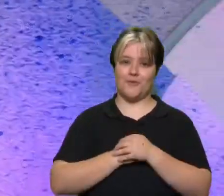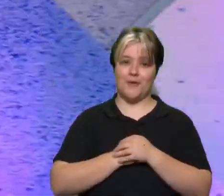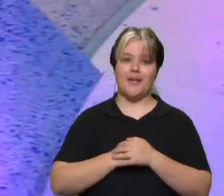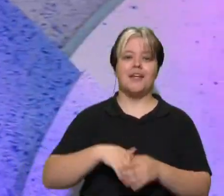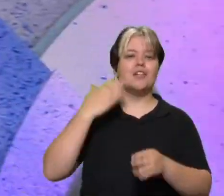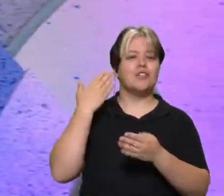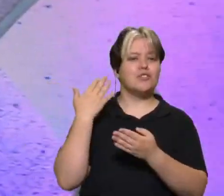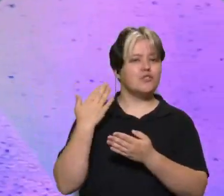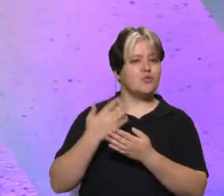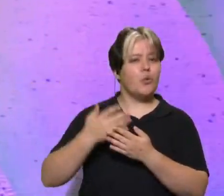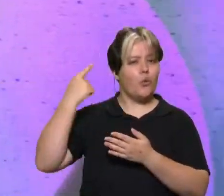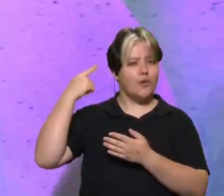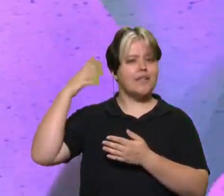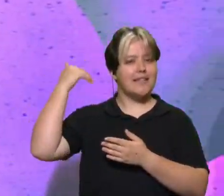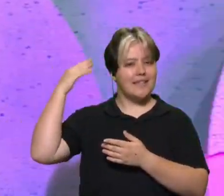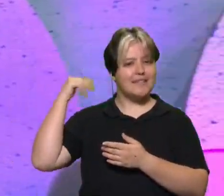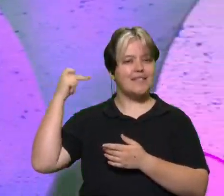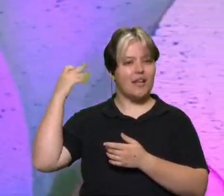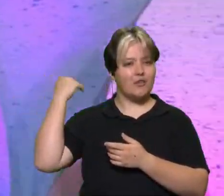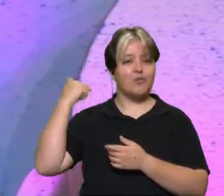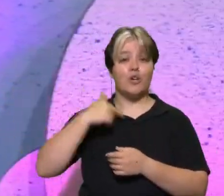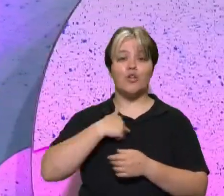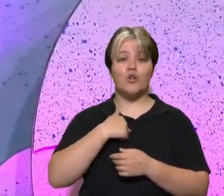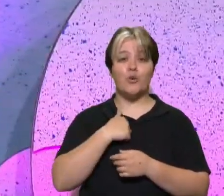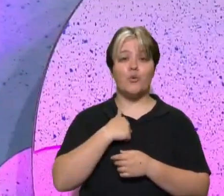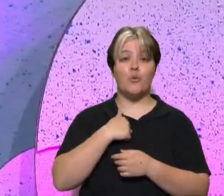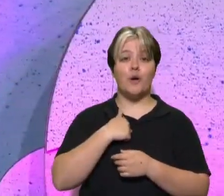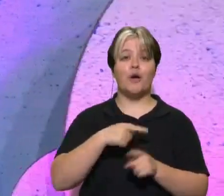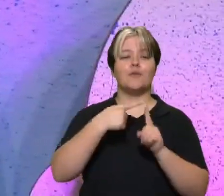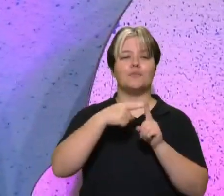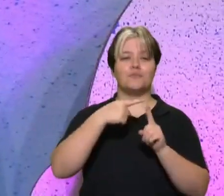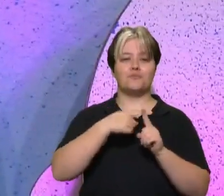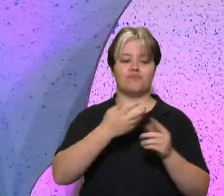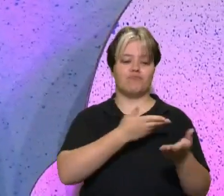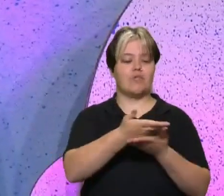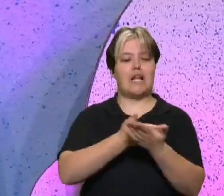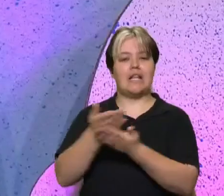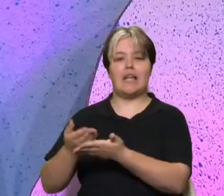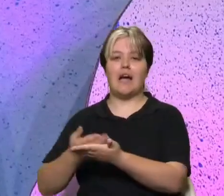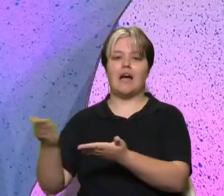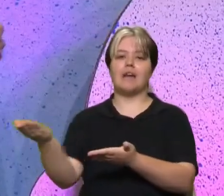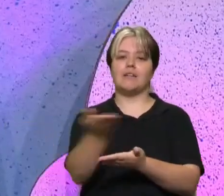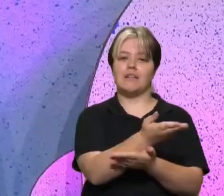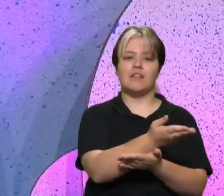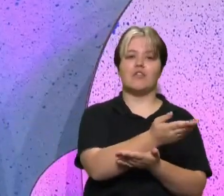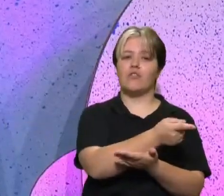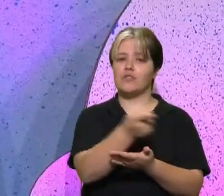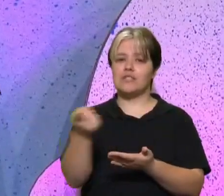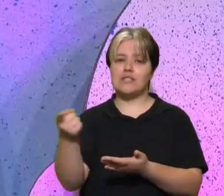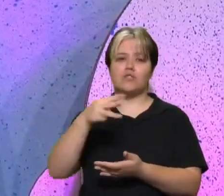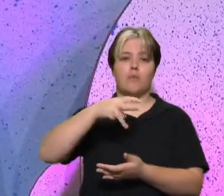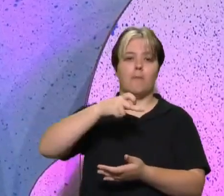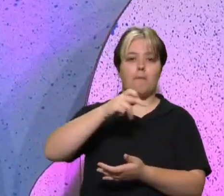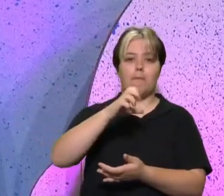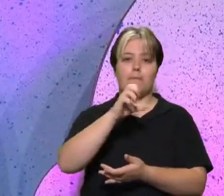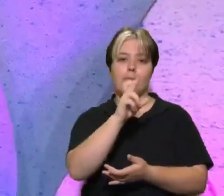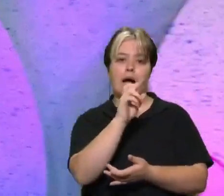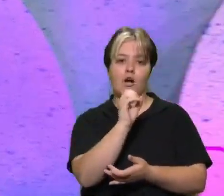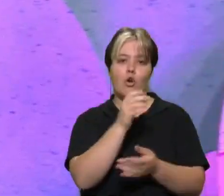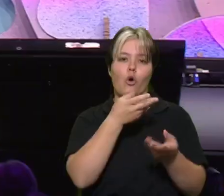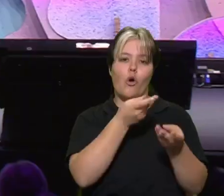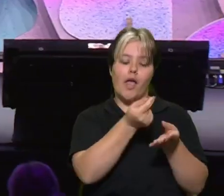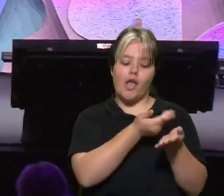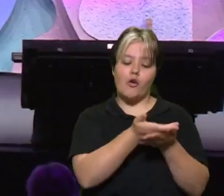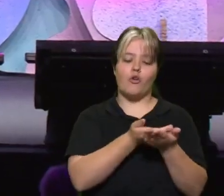years. In the last years, I was able to share with you some macroeconomic variables